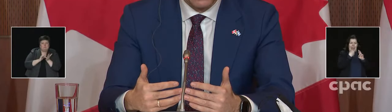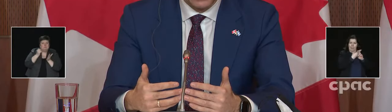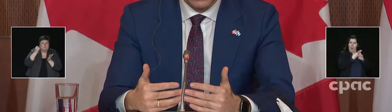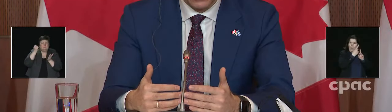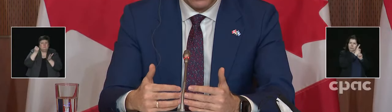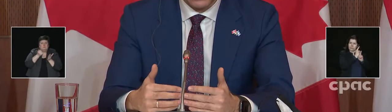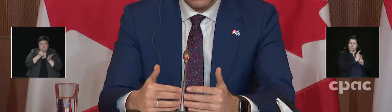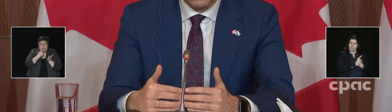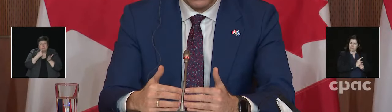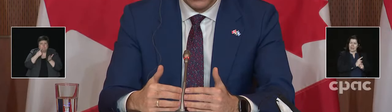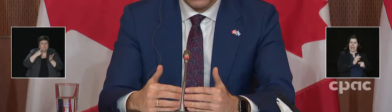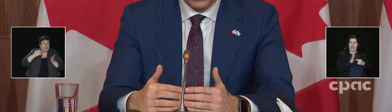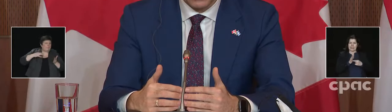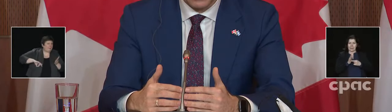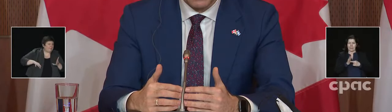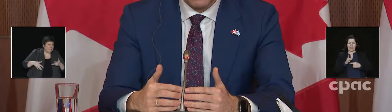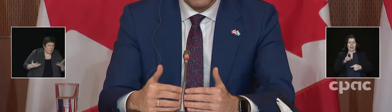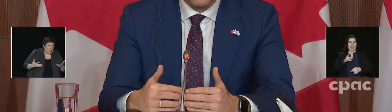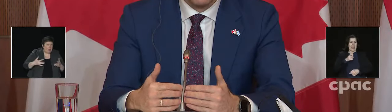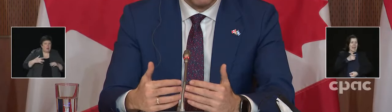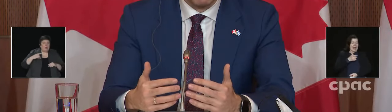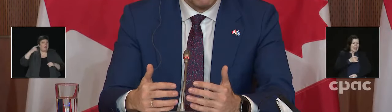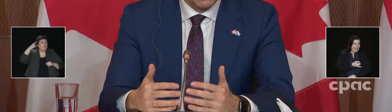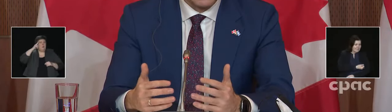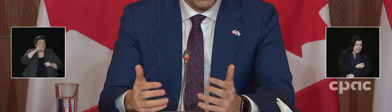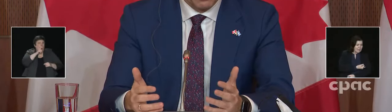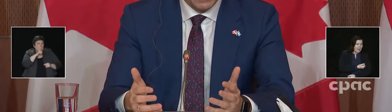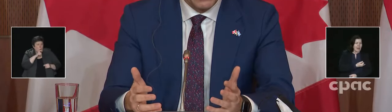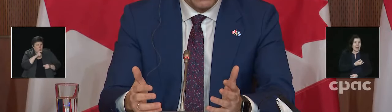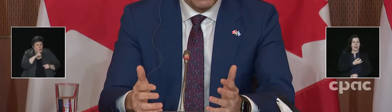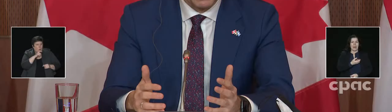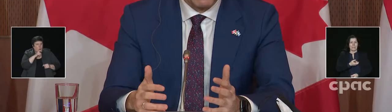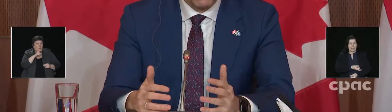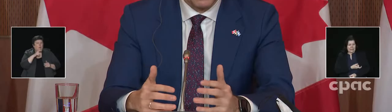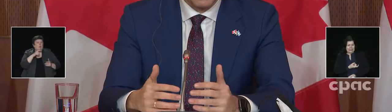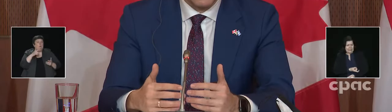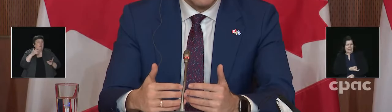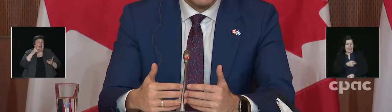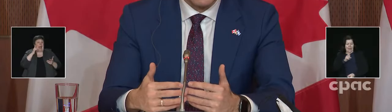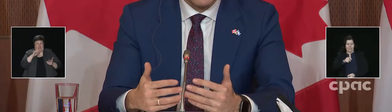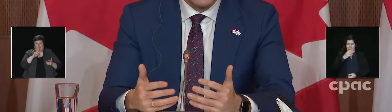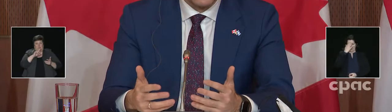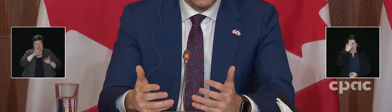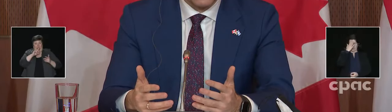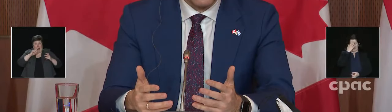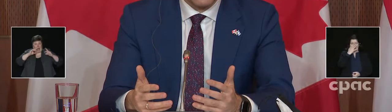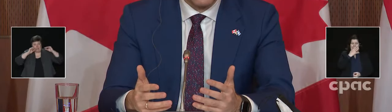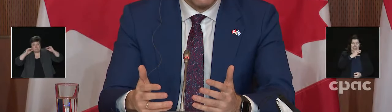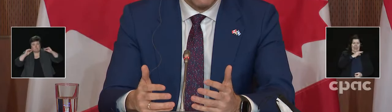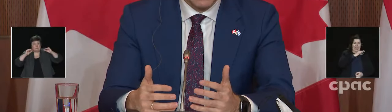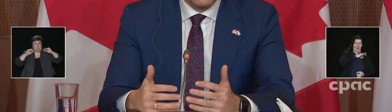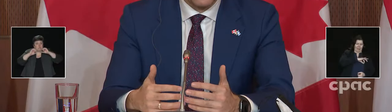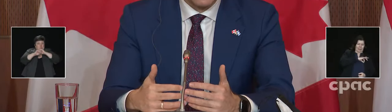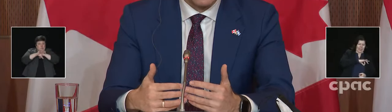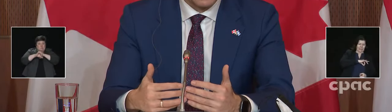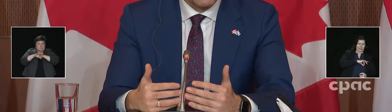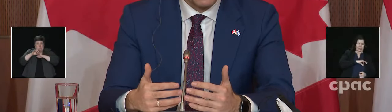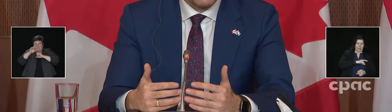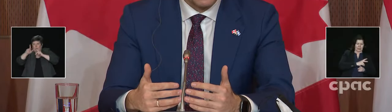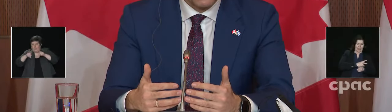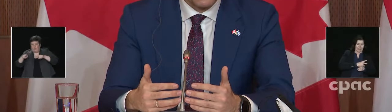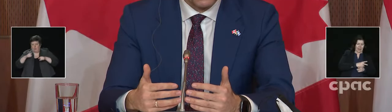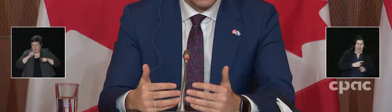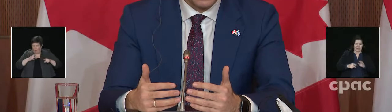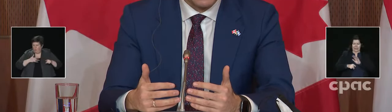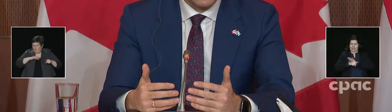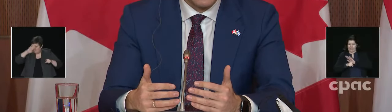possible benefits of this new drug, but also for possible patients, people that, as you alluded to, might feel